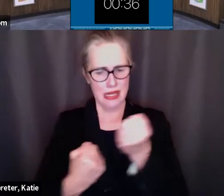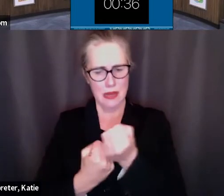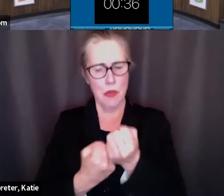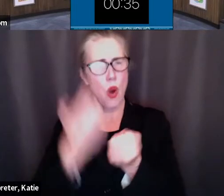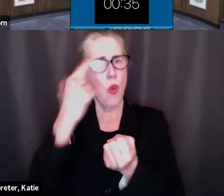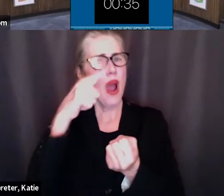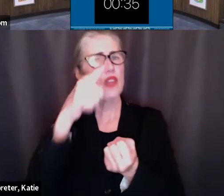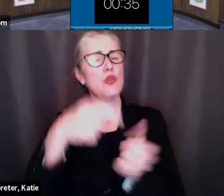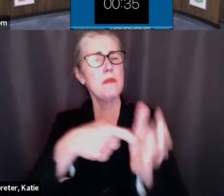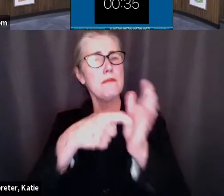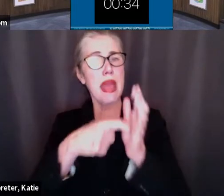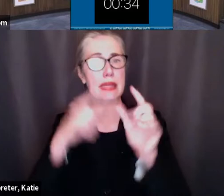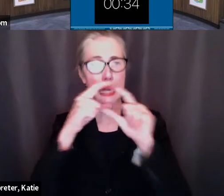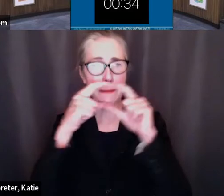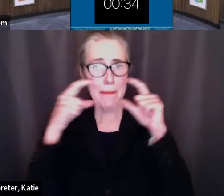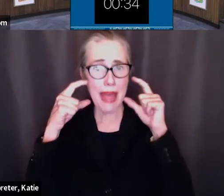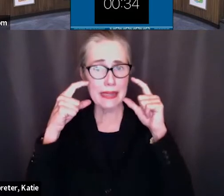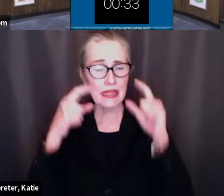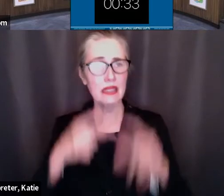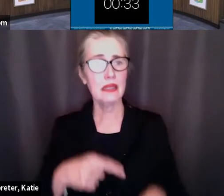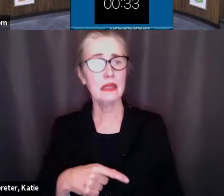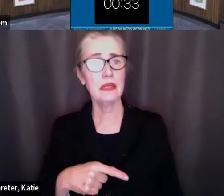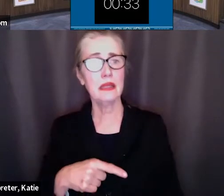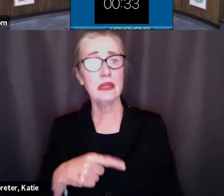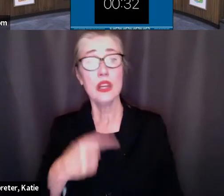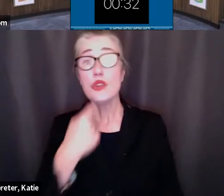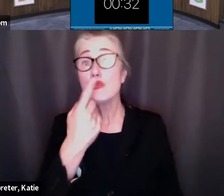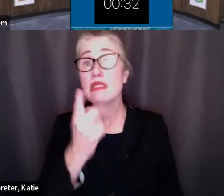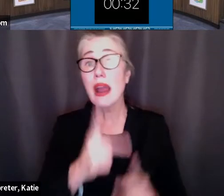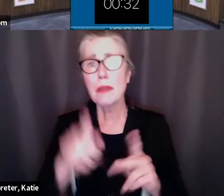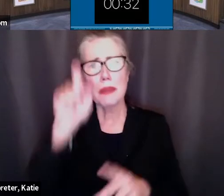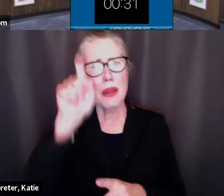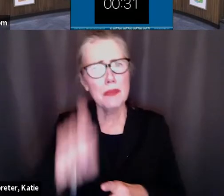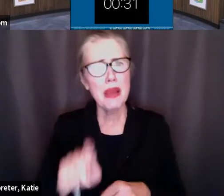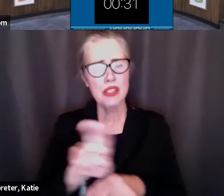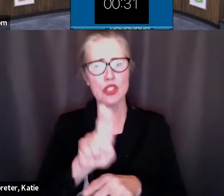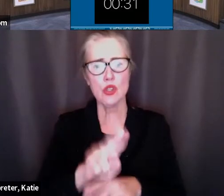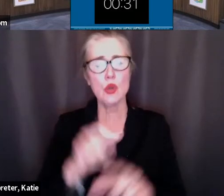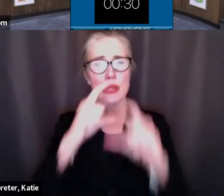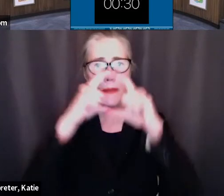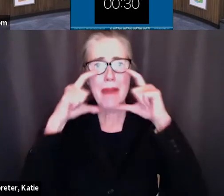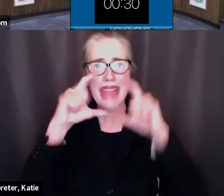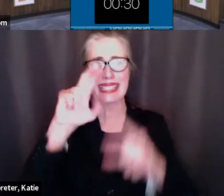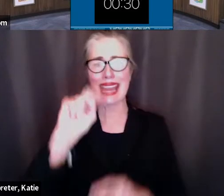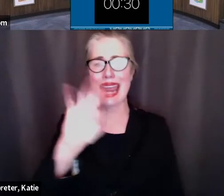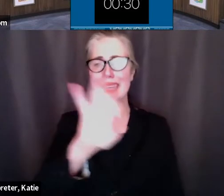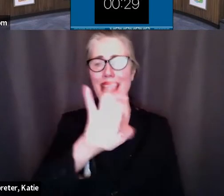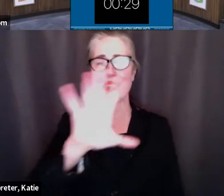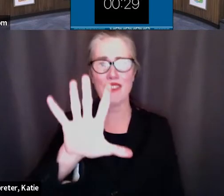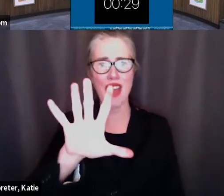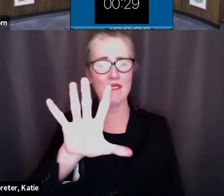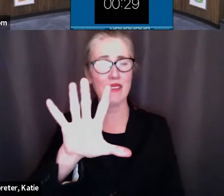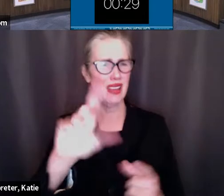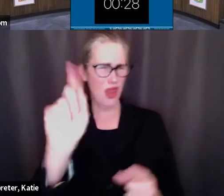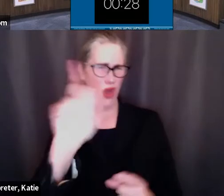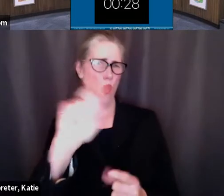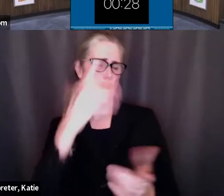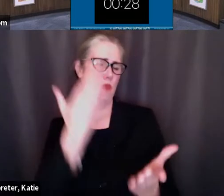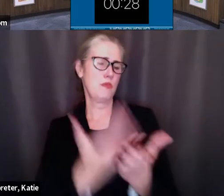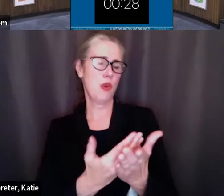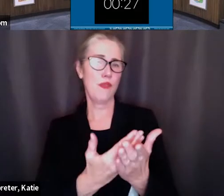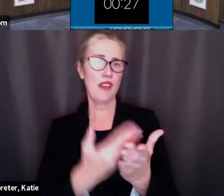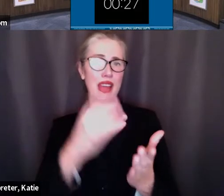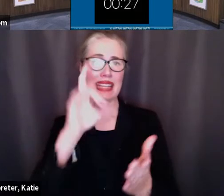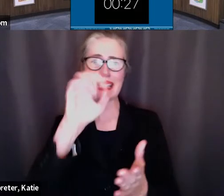you say you you're telling us you're telling people to wear an n95 mask and you're not even providing any data on the adverse effects of wearing